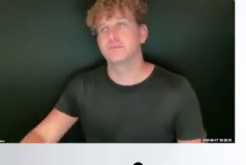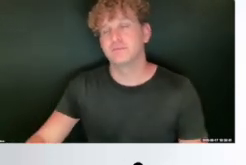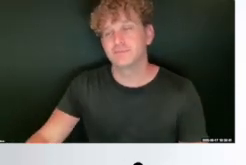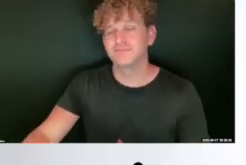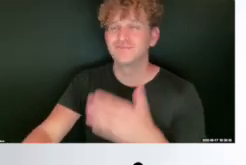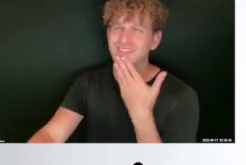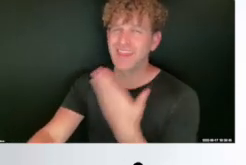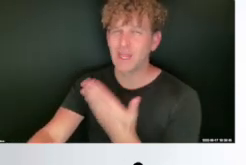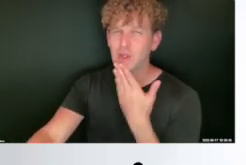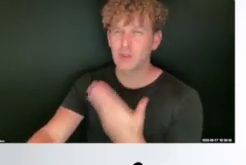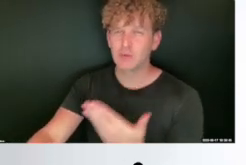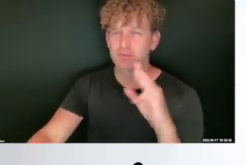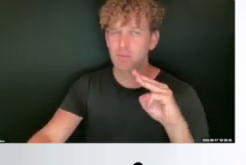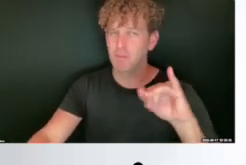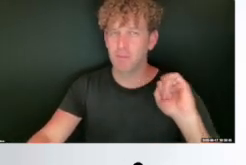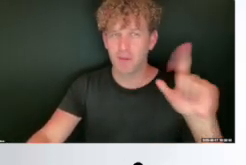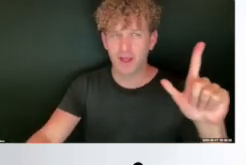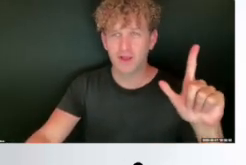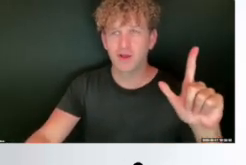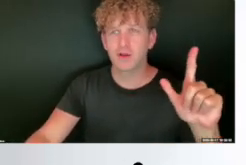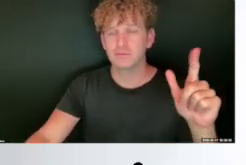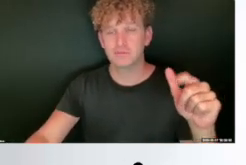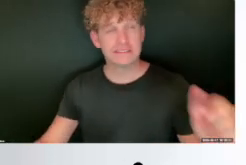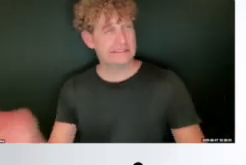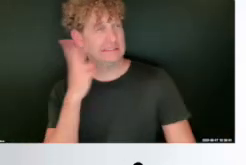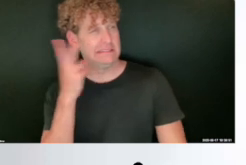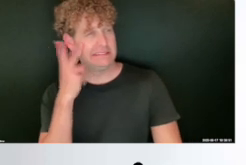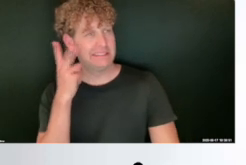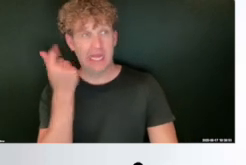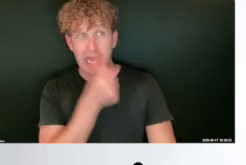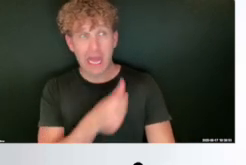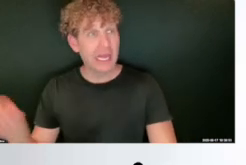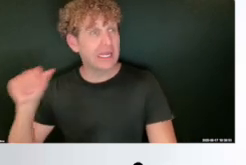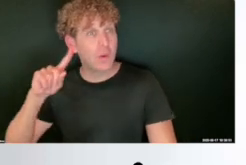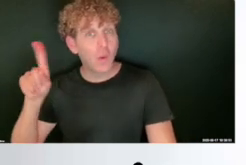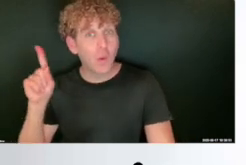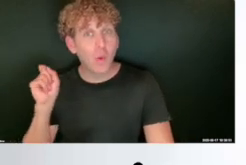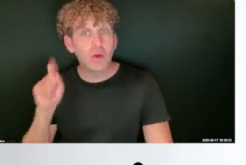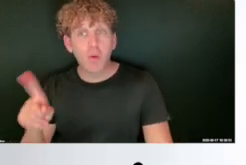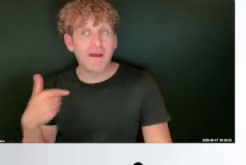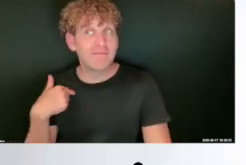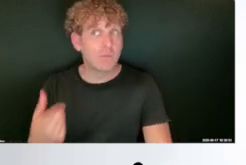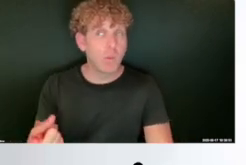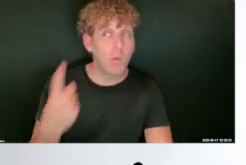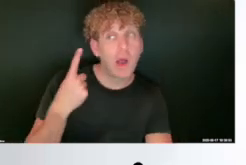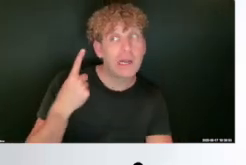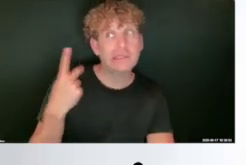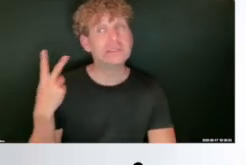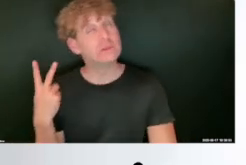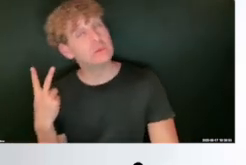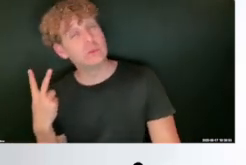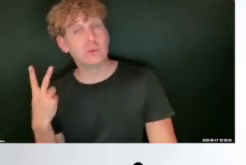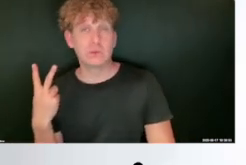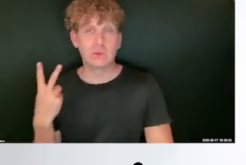Zoom mobile, tap raise hand in the more tab and press star to raise your hand if you're on phone. You can also email